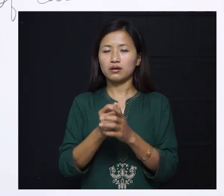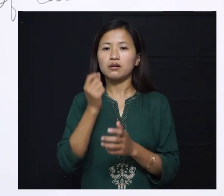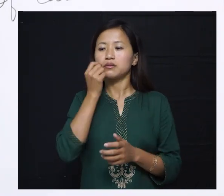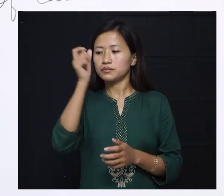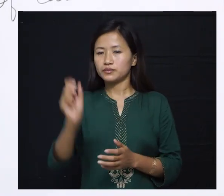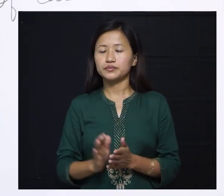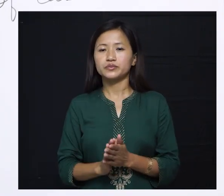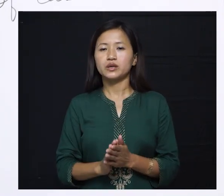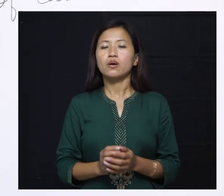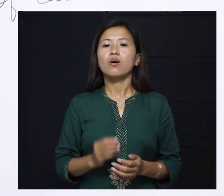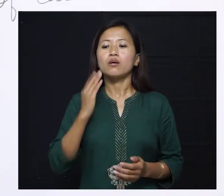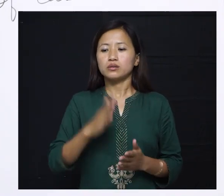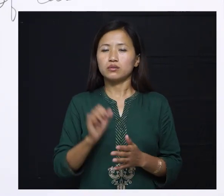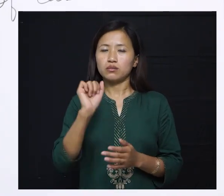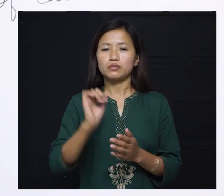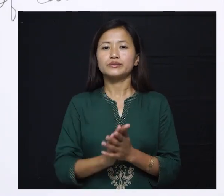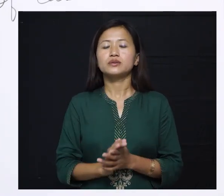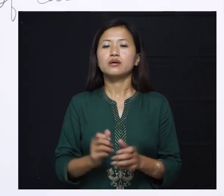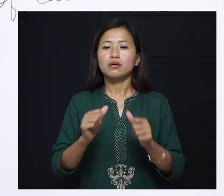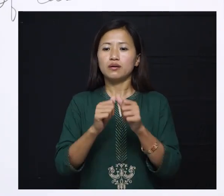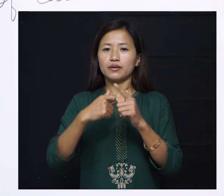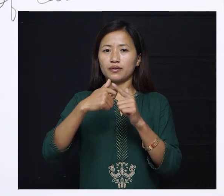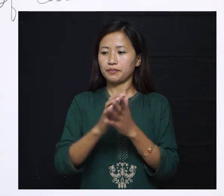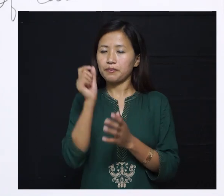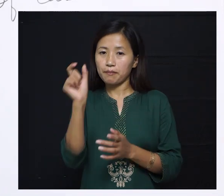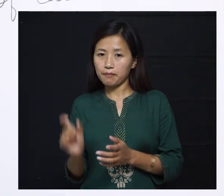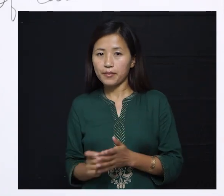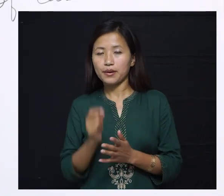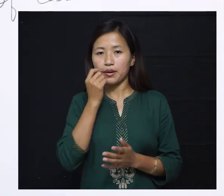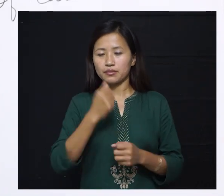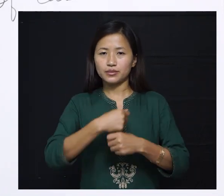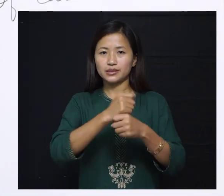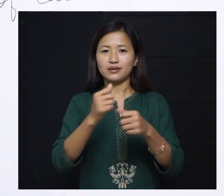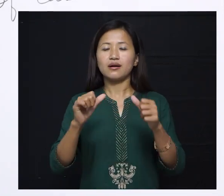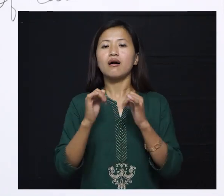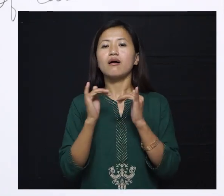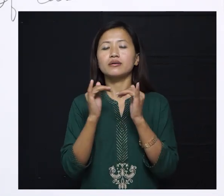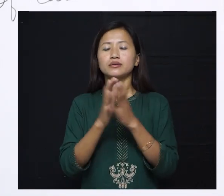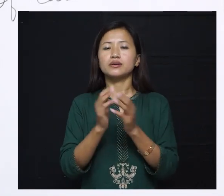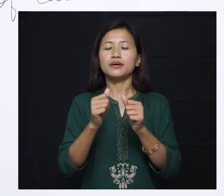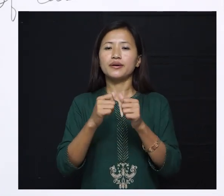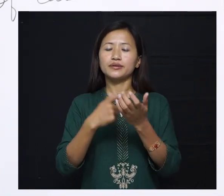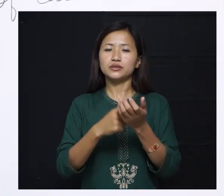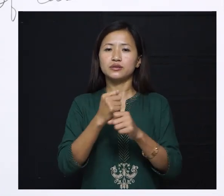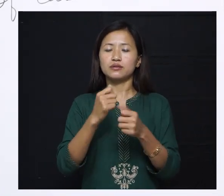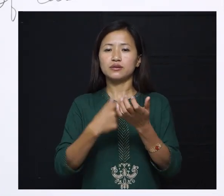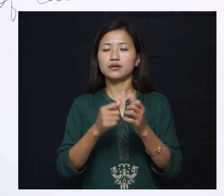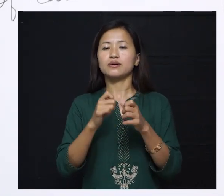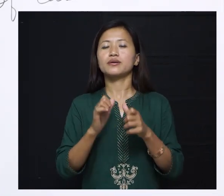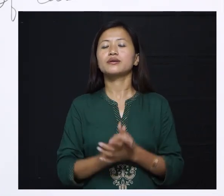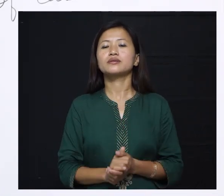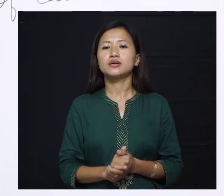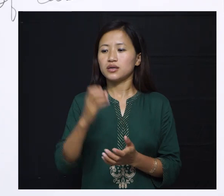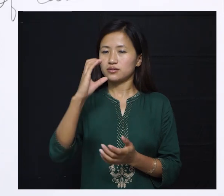Akbar was the ruler, he made Agra as the main city, and he also made Fatehpur Sikri as his